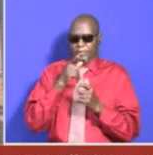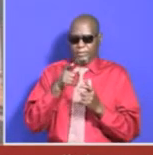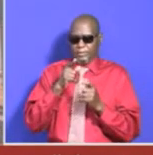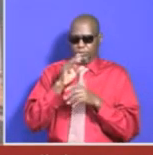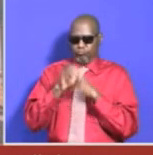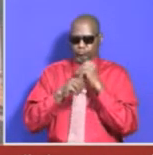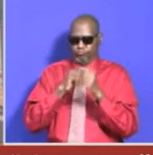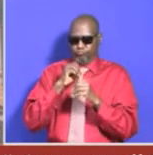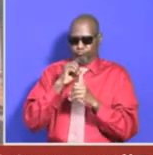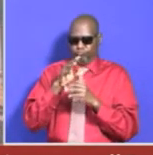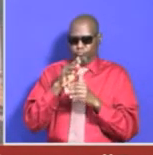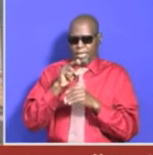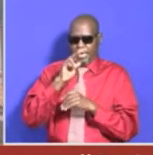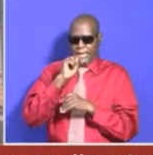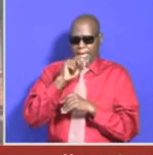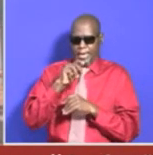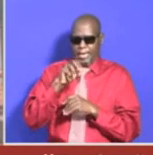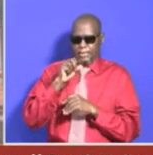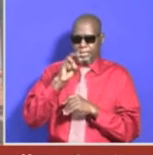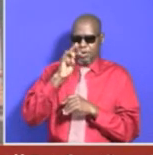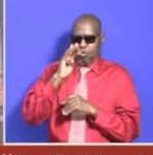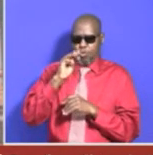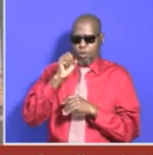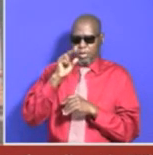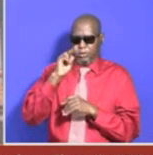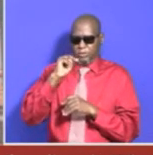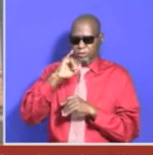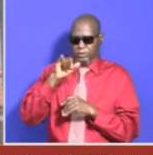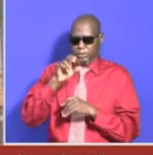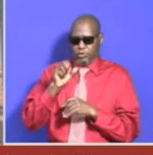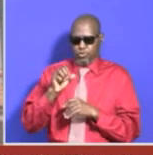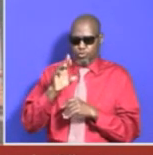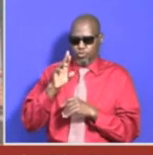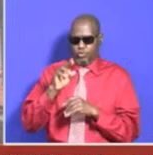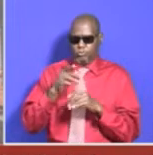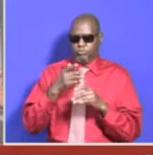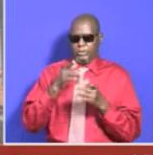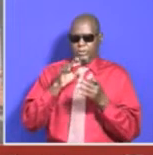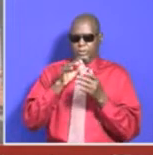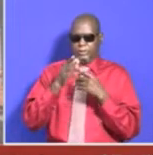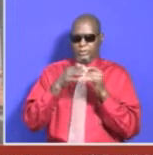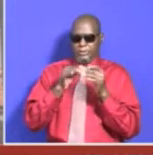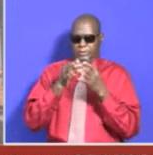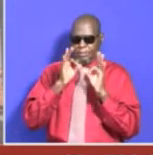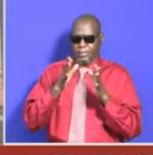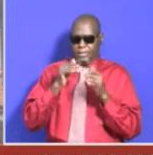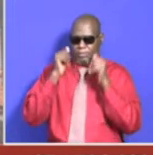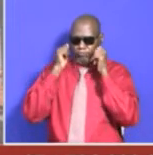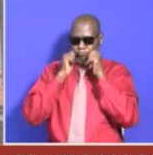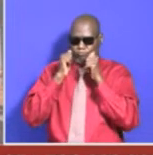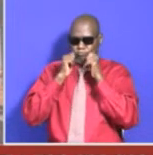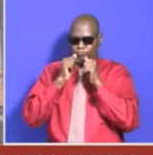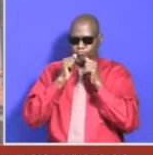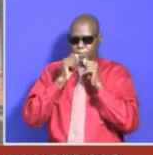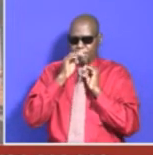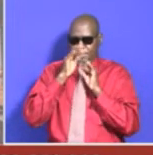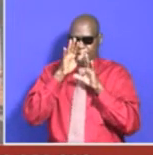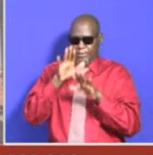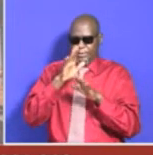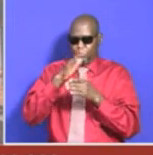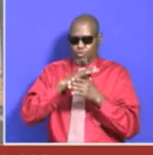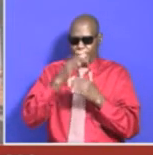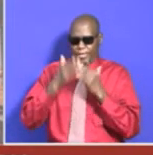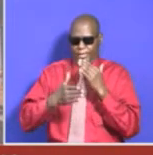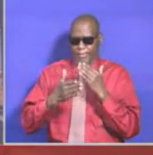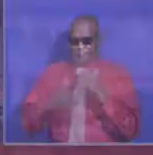My name is Nelius Wanjiru, and our sign language interpreter has been Boniface Murevi. Allow us to wish you a blessed weekend.